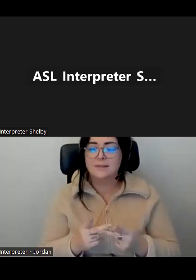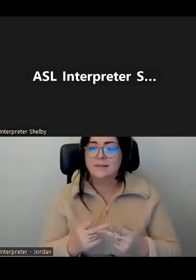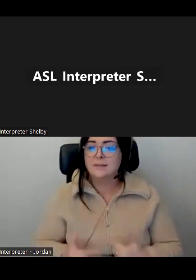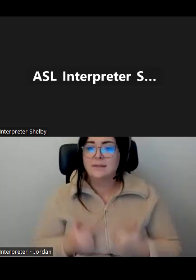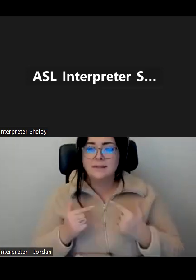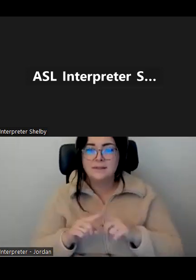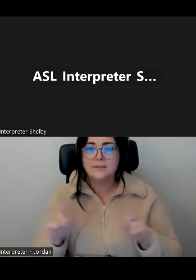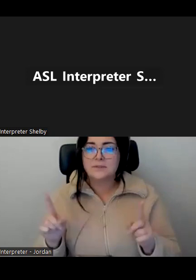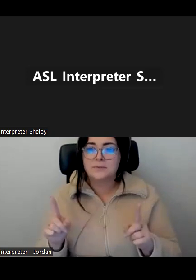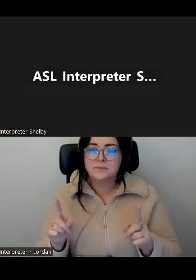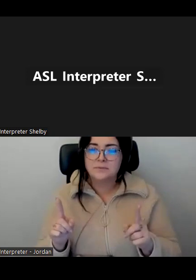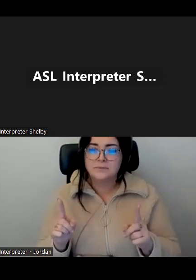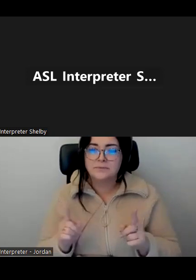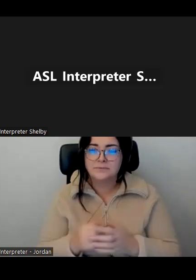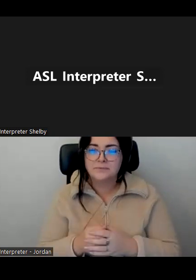want to live